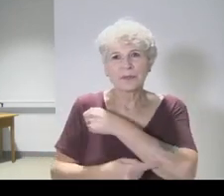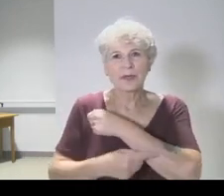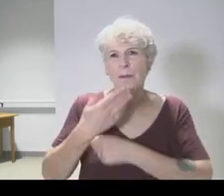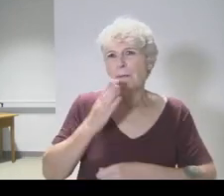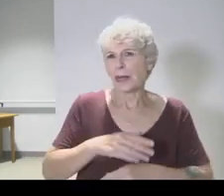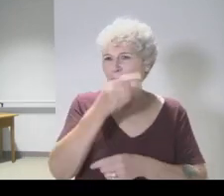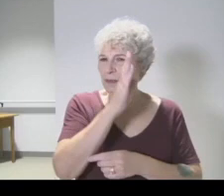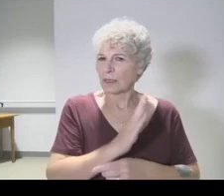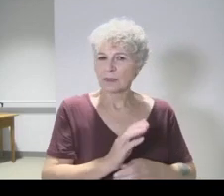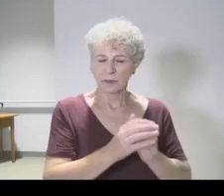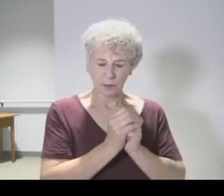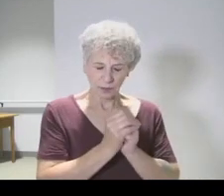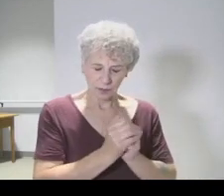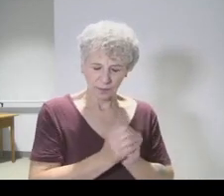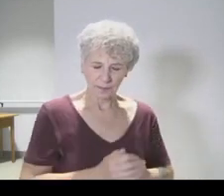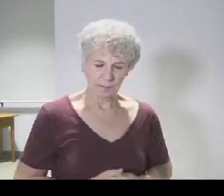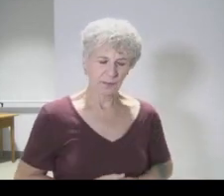worship.